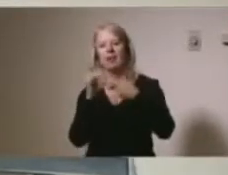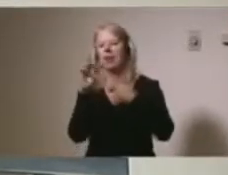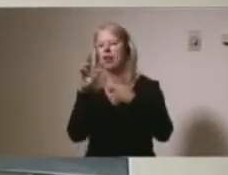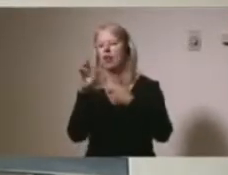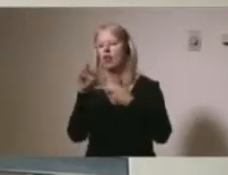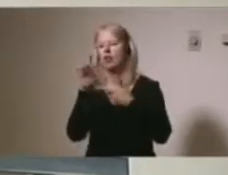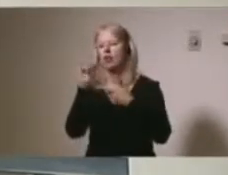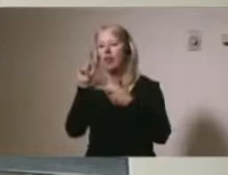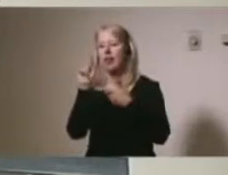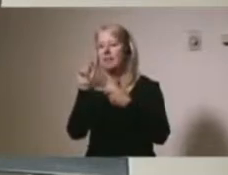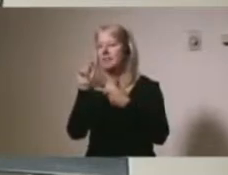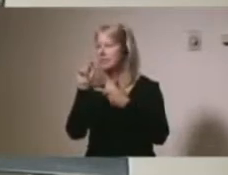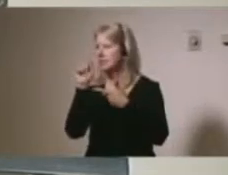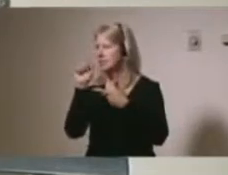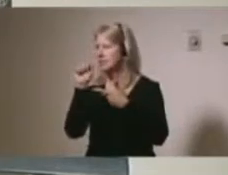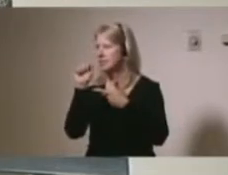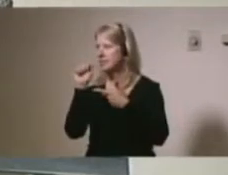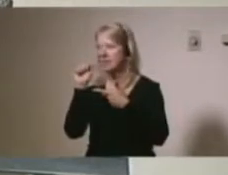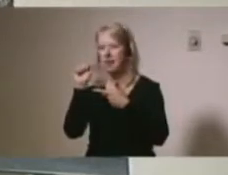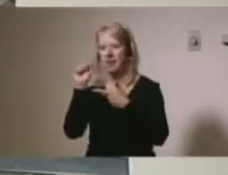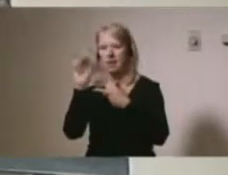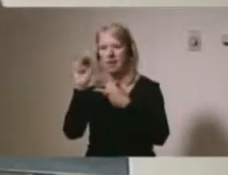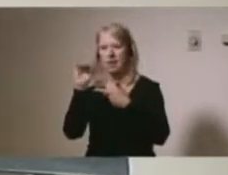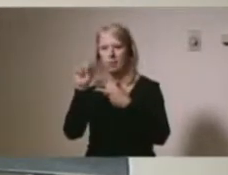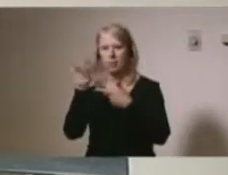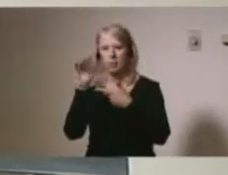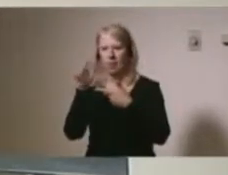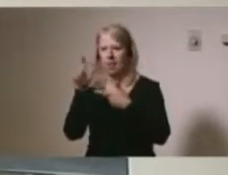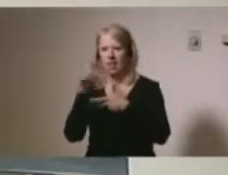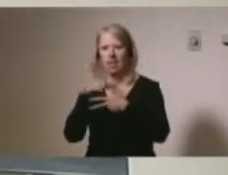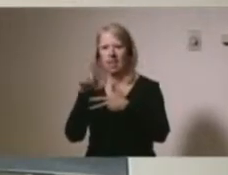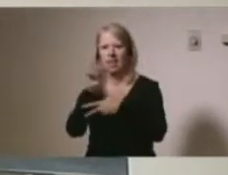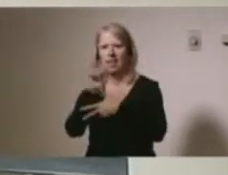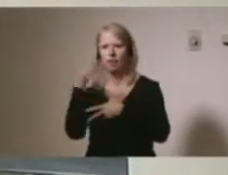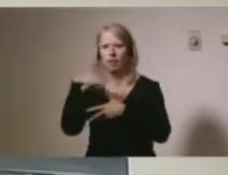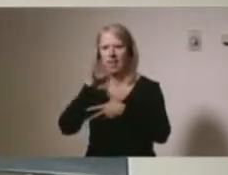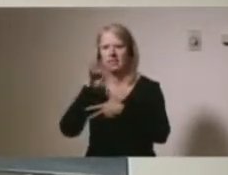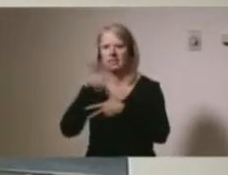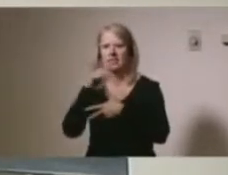Agricole, who are very big French banks.